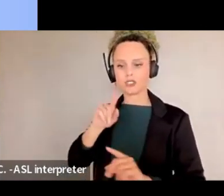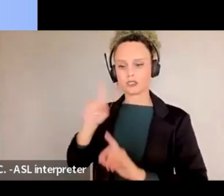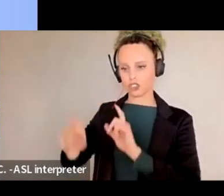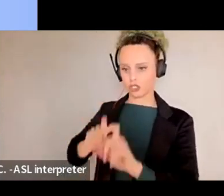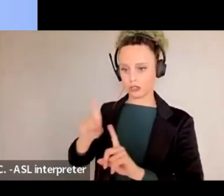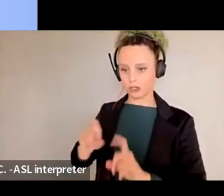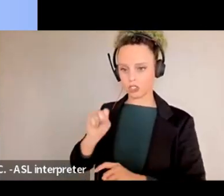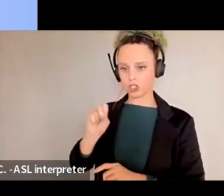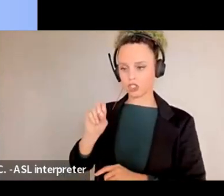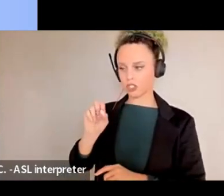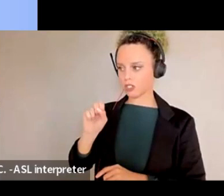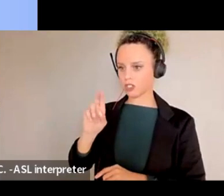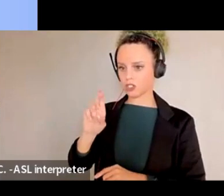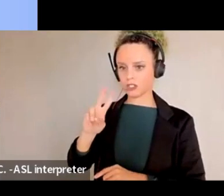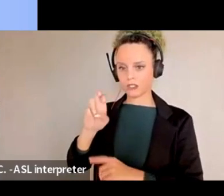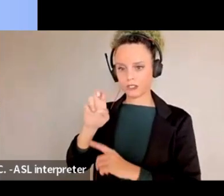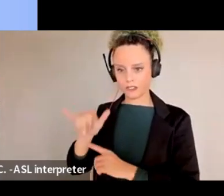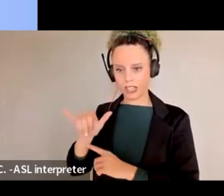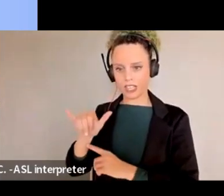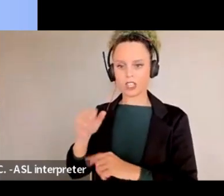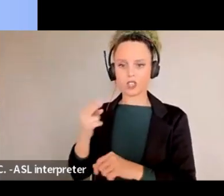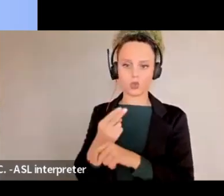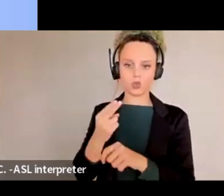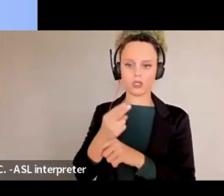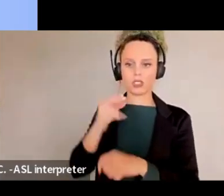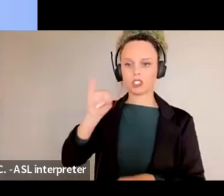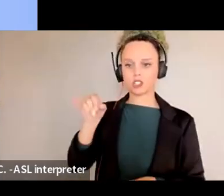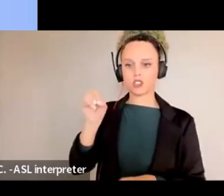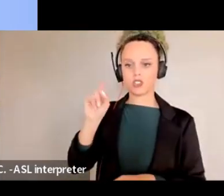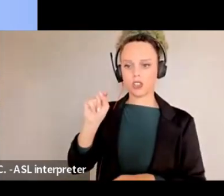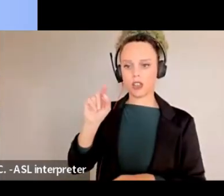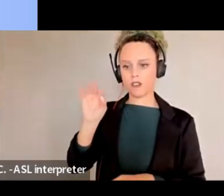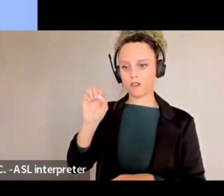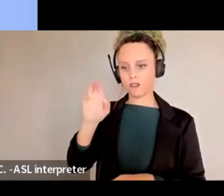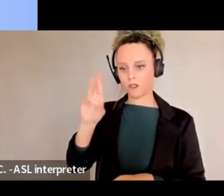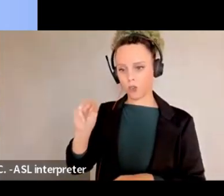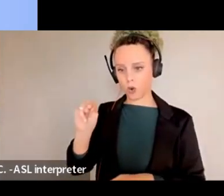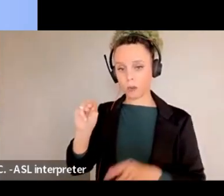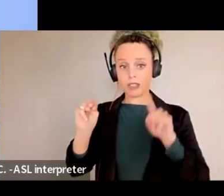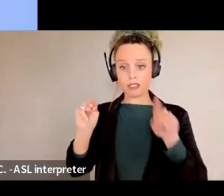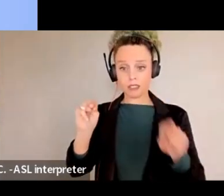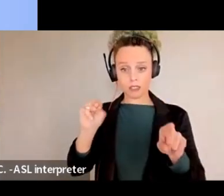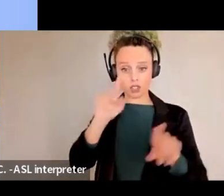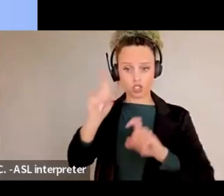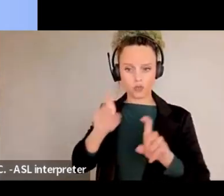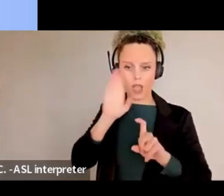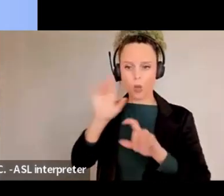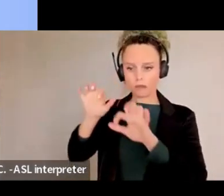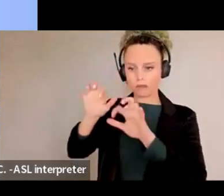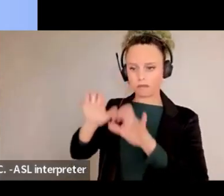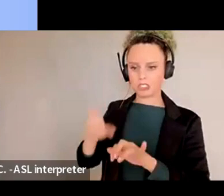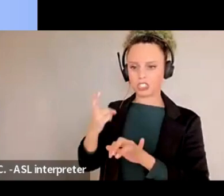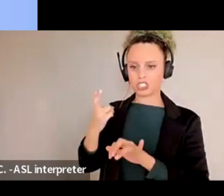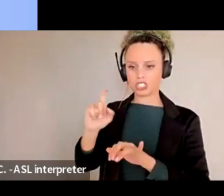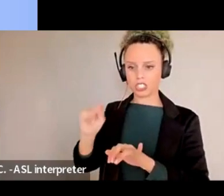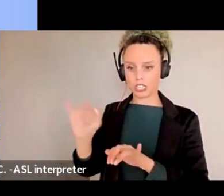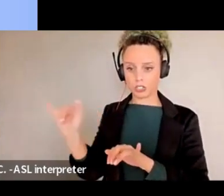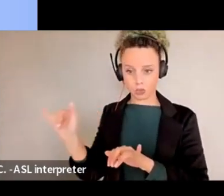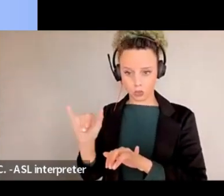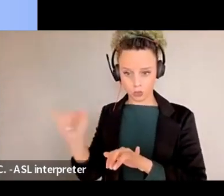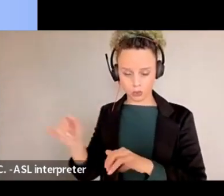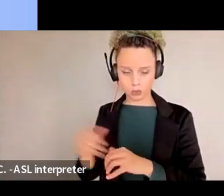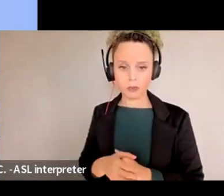on your phone or device to answer the survey. The survey's in jot form. I'm also going to put the link in the